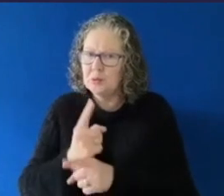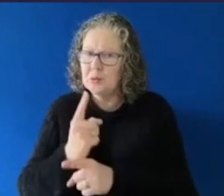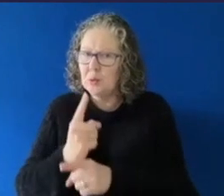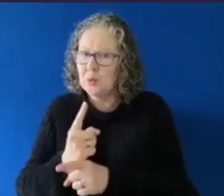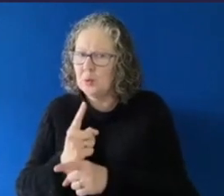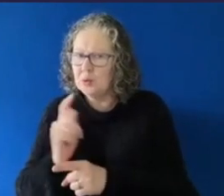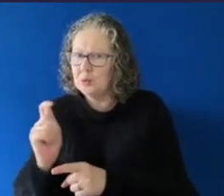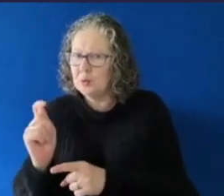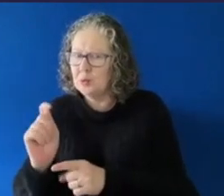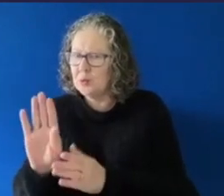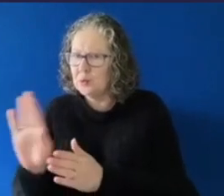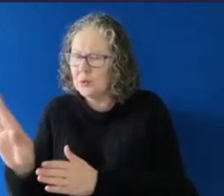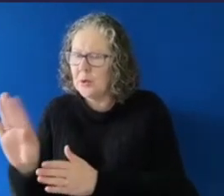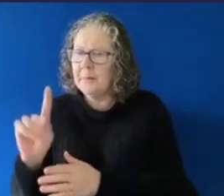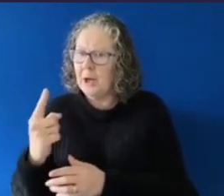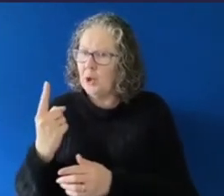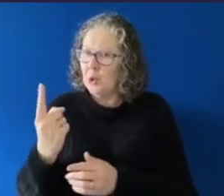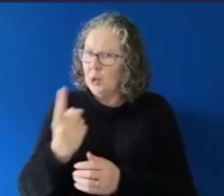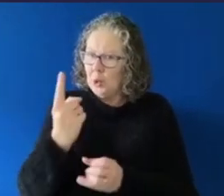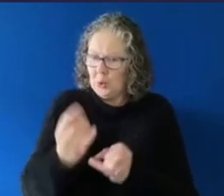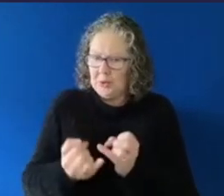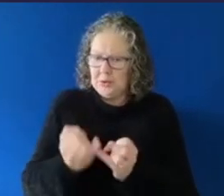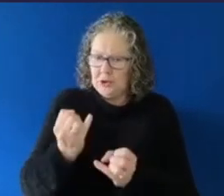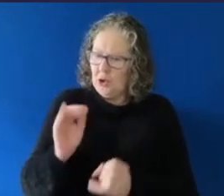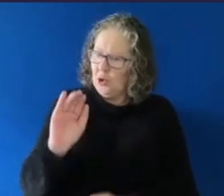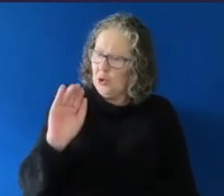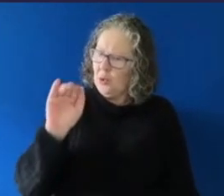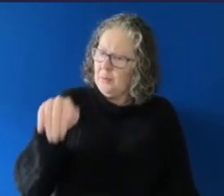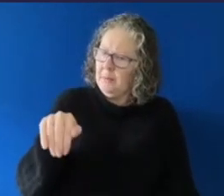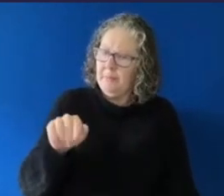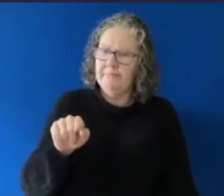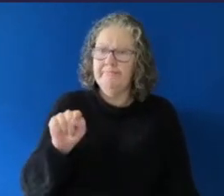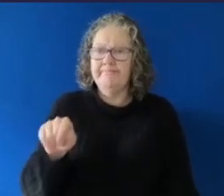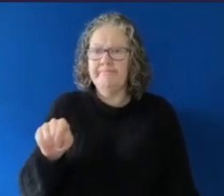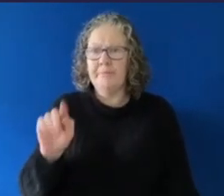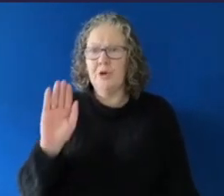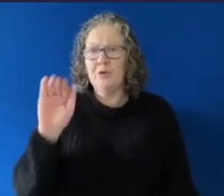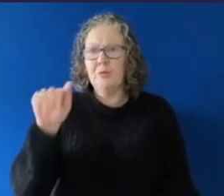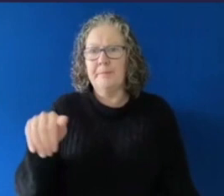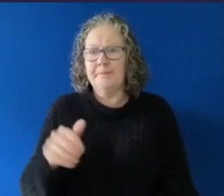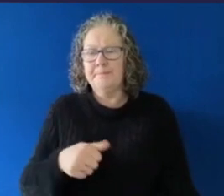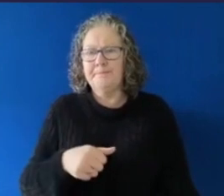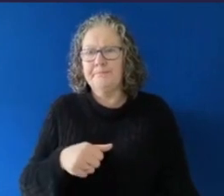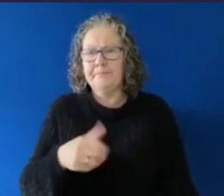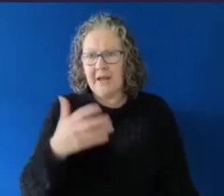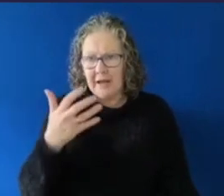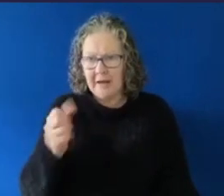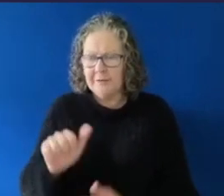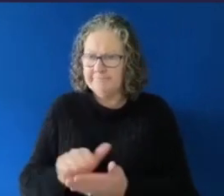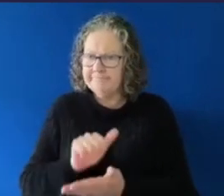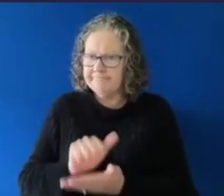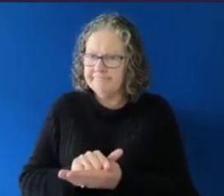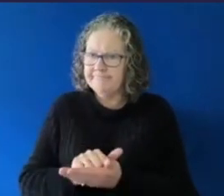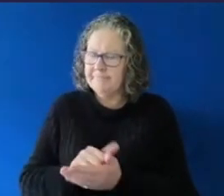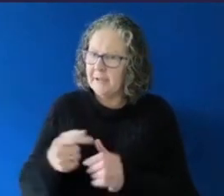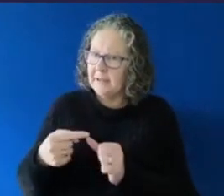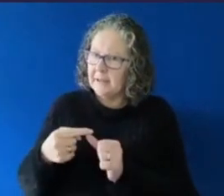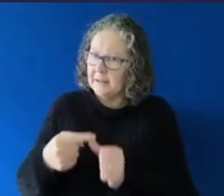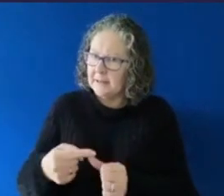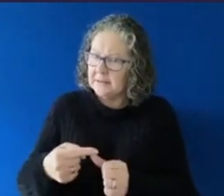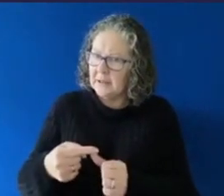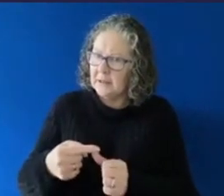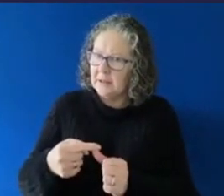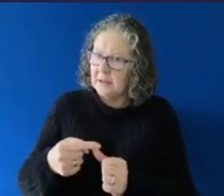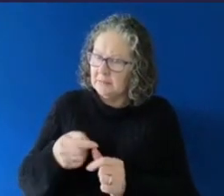minutes. But whose home is it? Asking that question and making sure that you've got a valid and strong answer that's centered in the